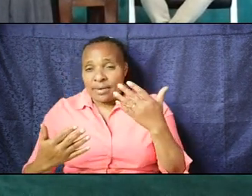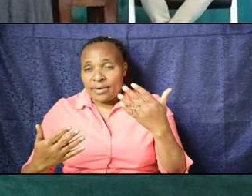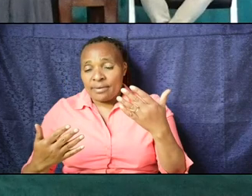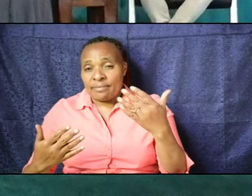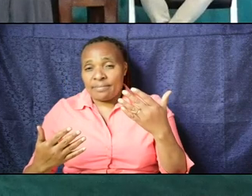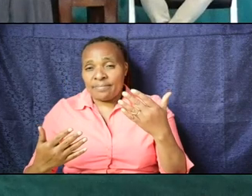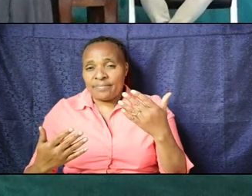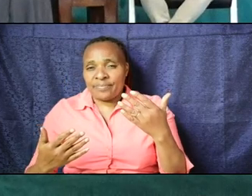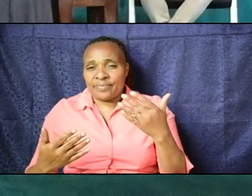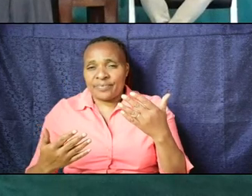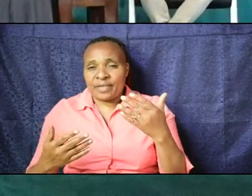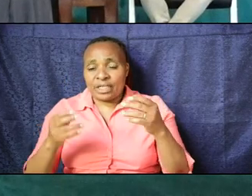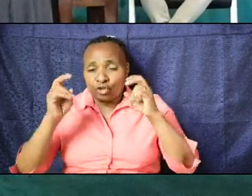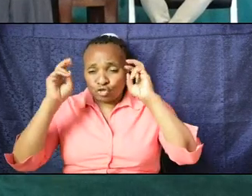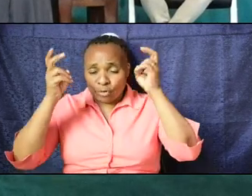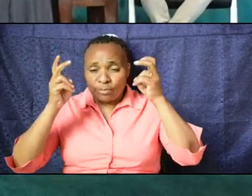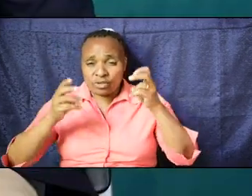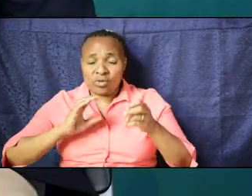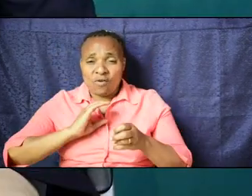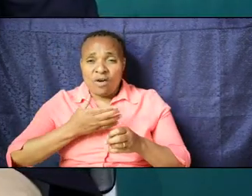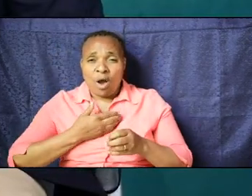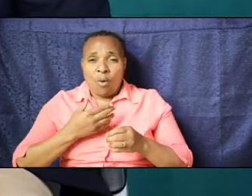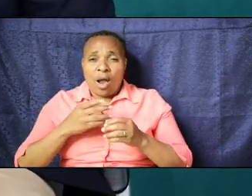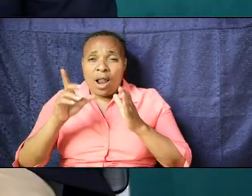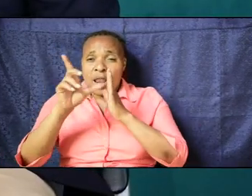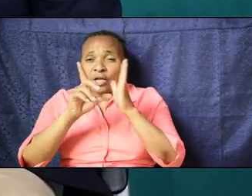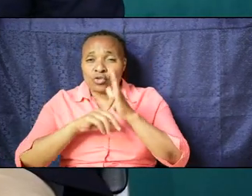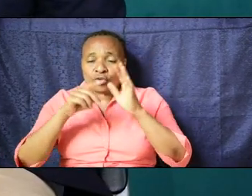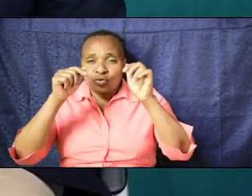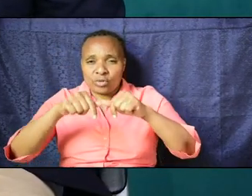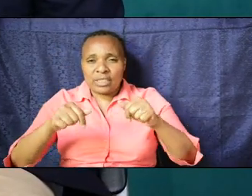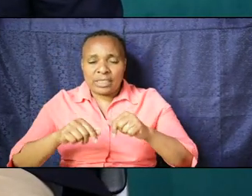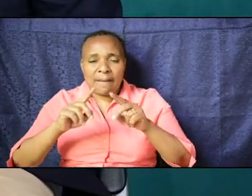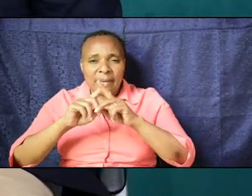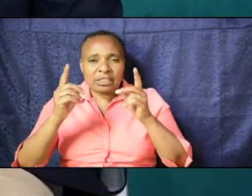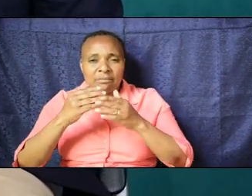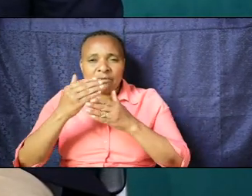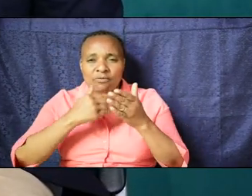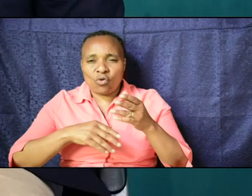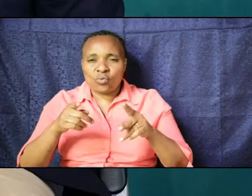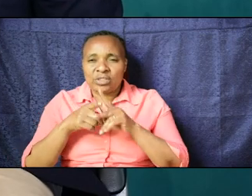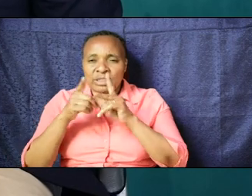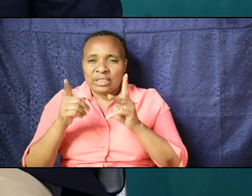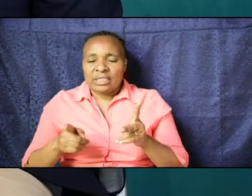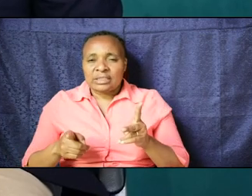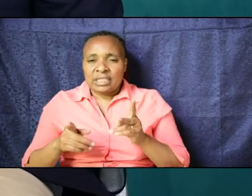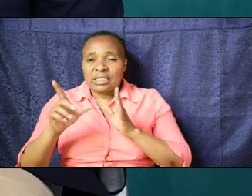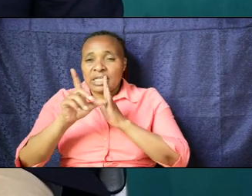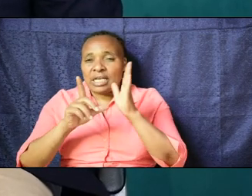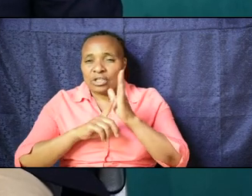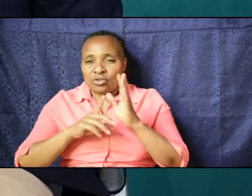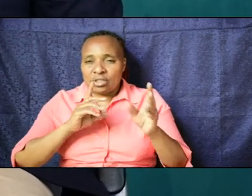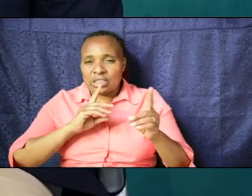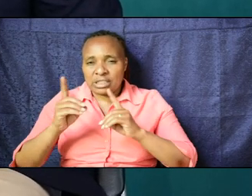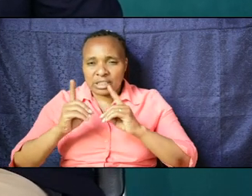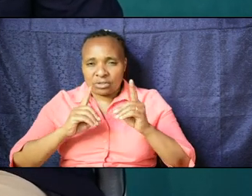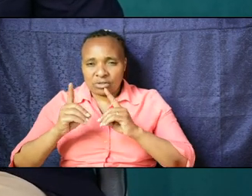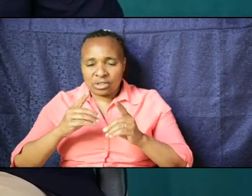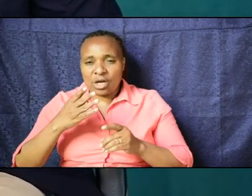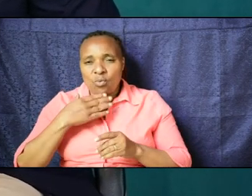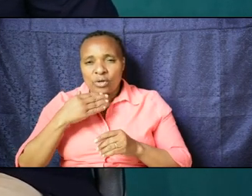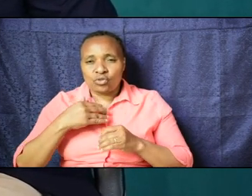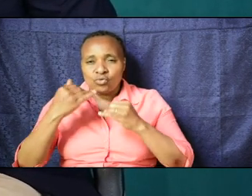the topic of our lesson for today. But before we start the lesson discussion, I would like us